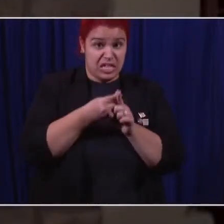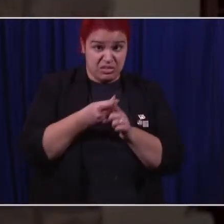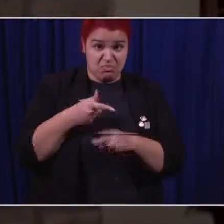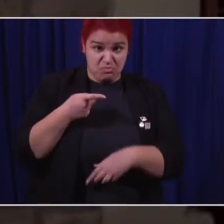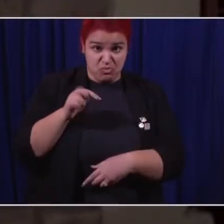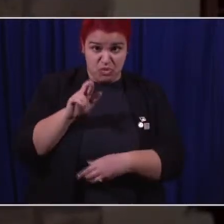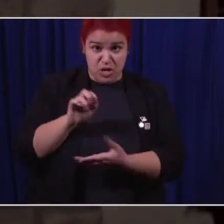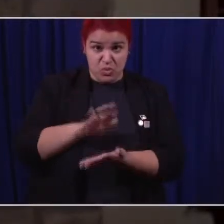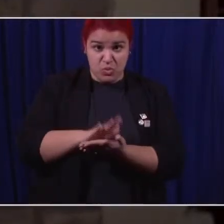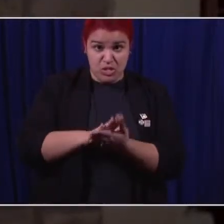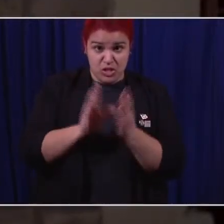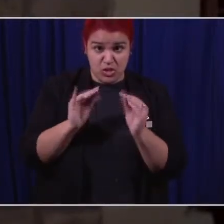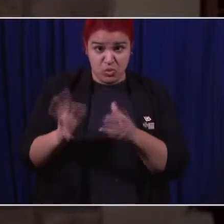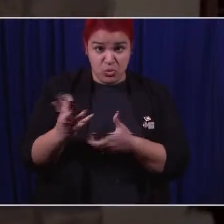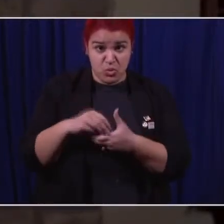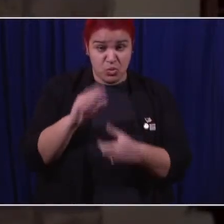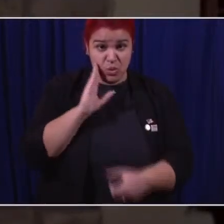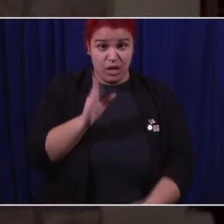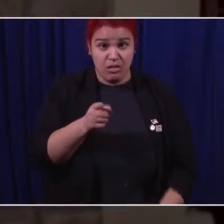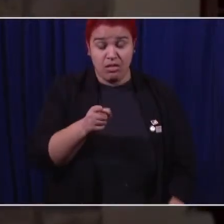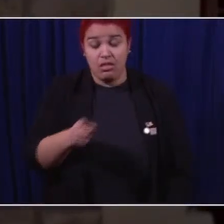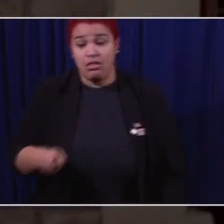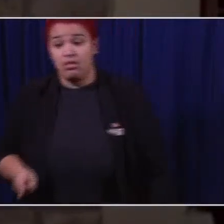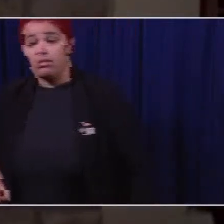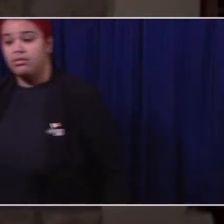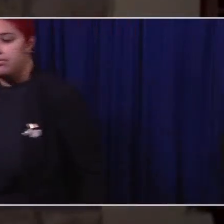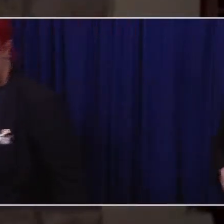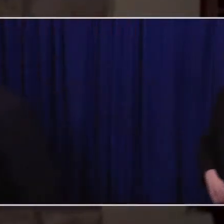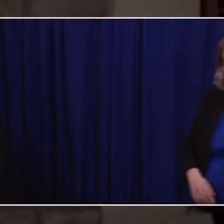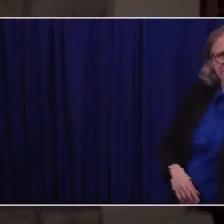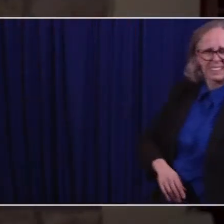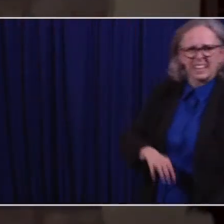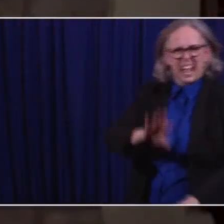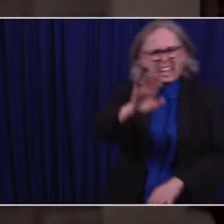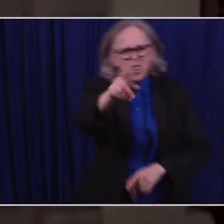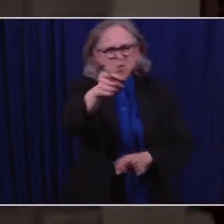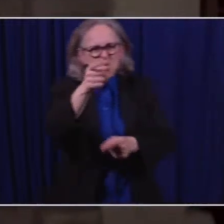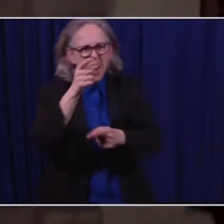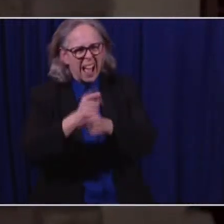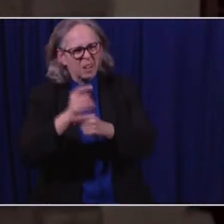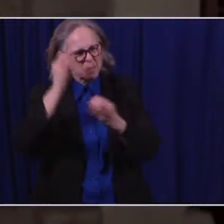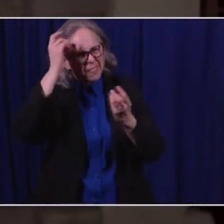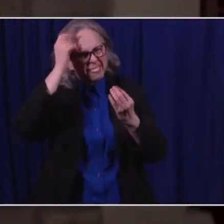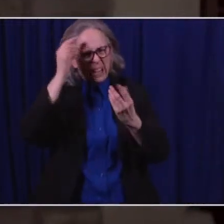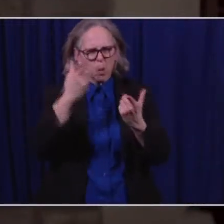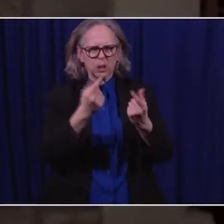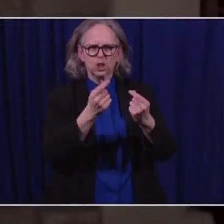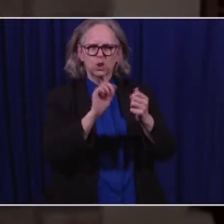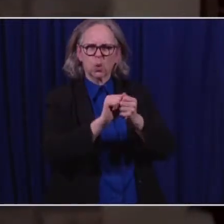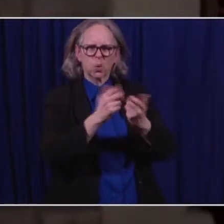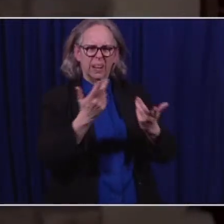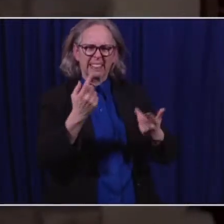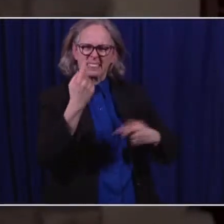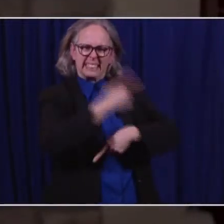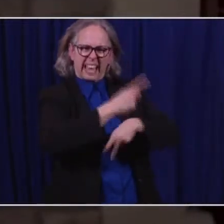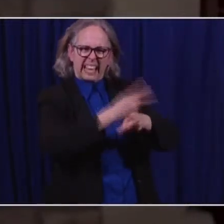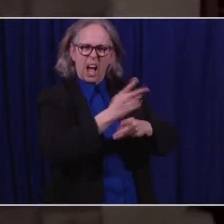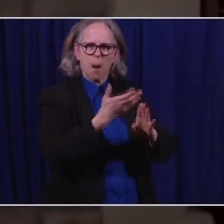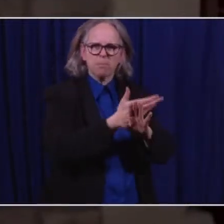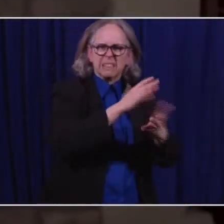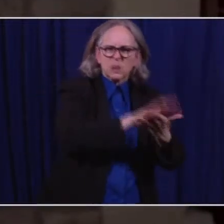We have looked at that. They certainly can make a compelling case to be vaccinated, as can a number of other